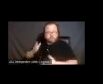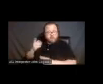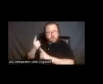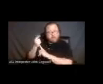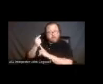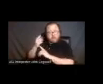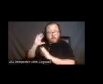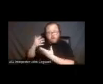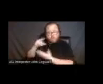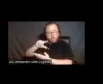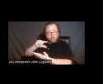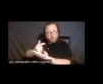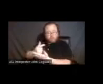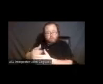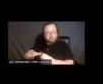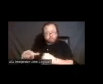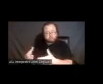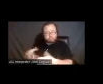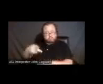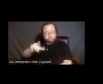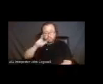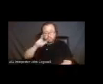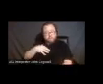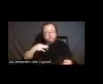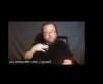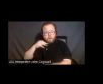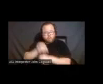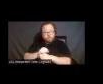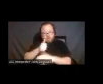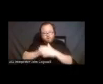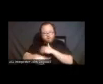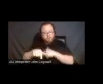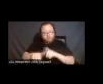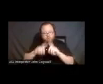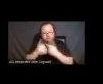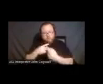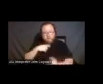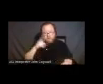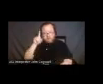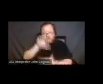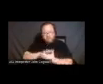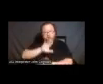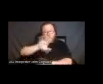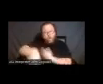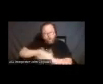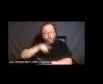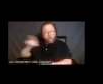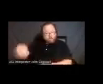graduate pool, for those that applied for work in the department, I believe nearly all of them were hired.